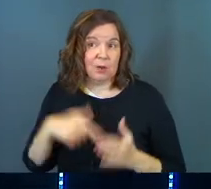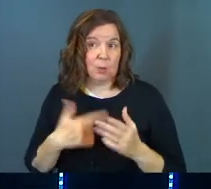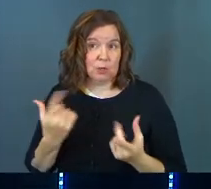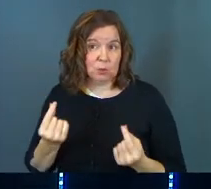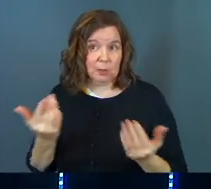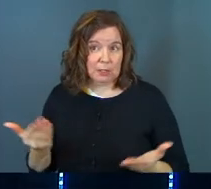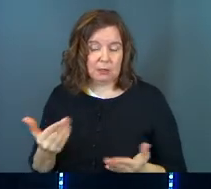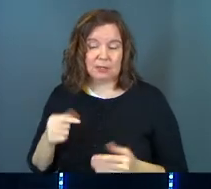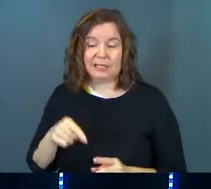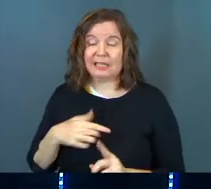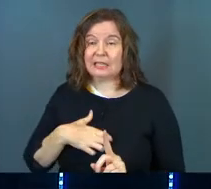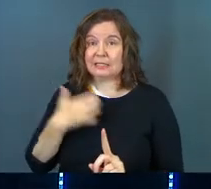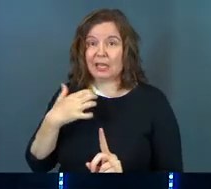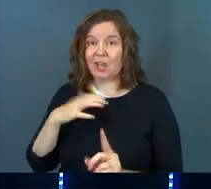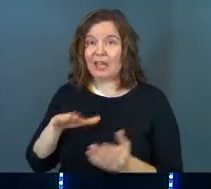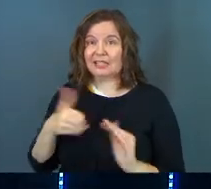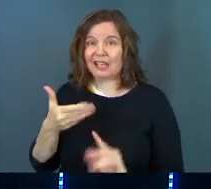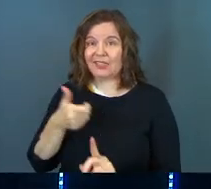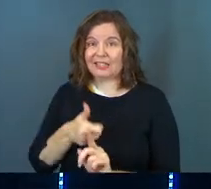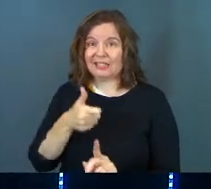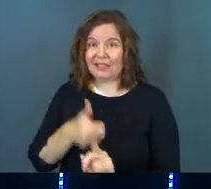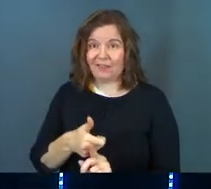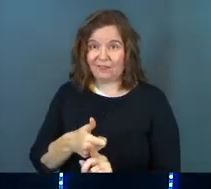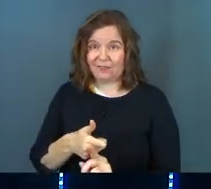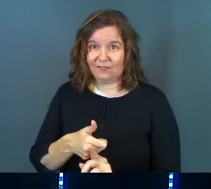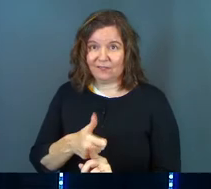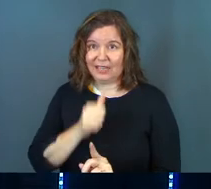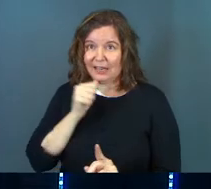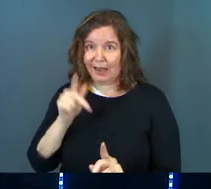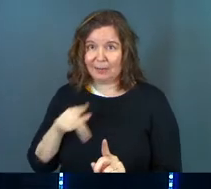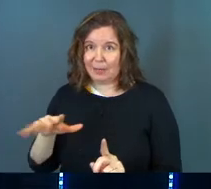he's doing here. He is angry at death itself.